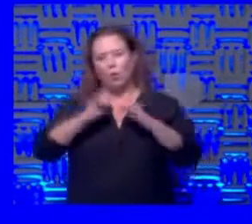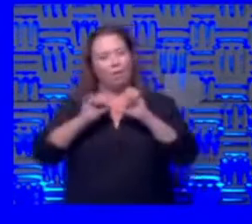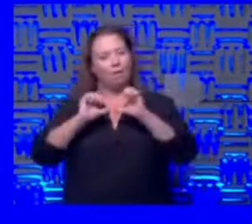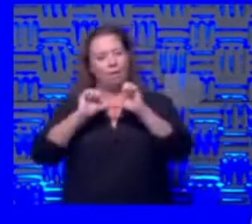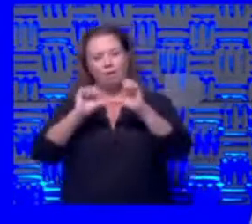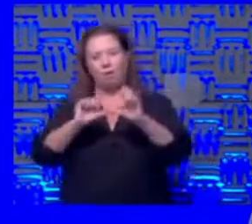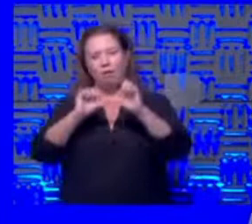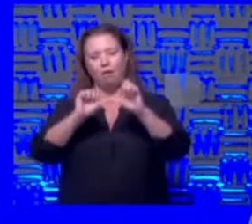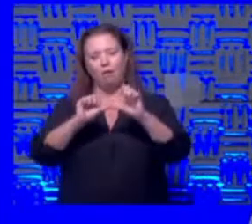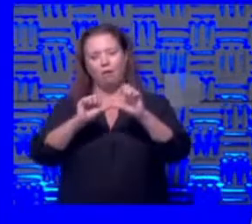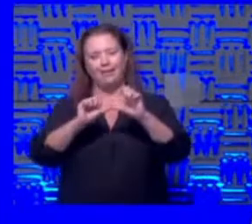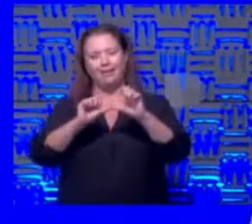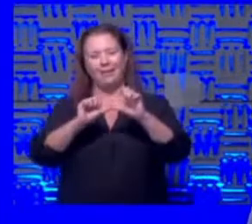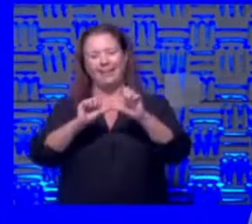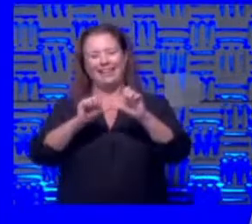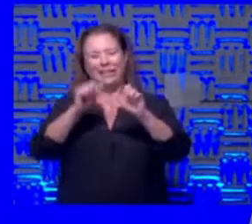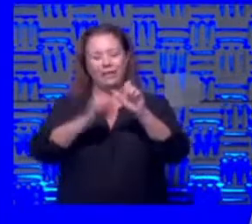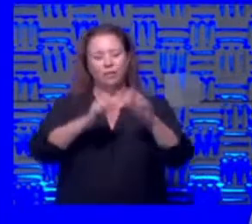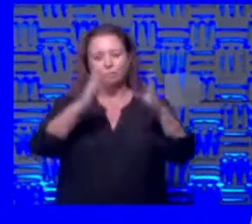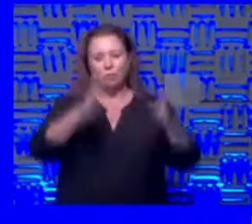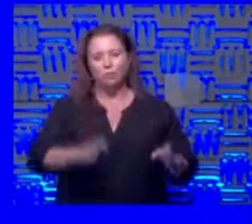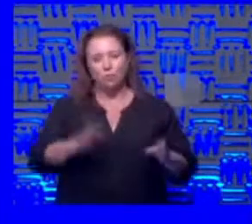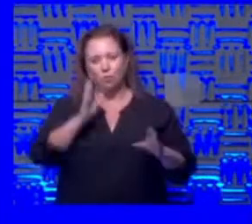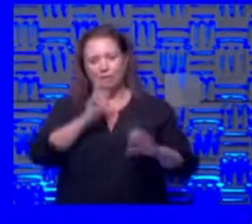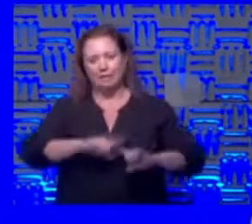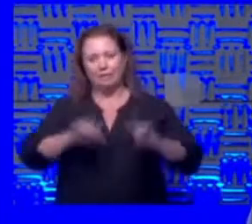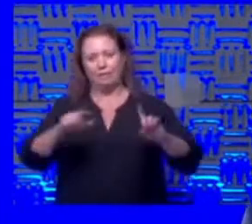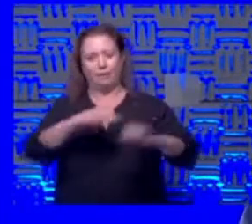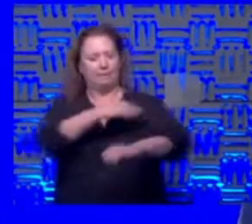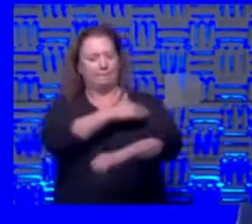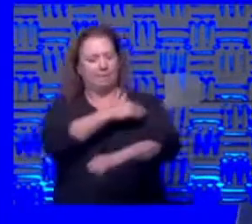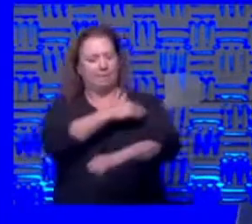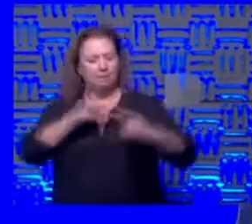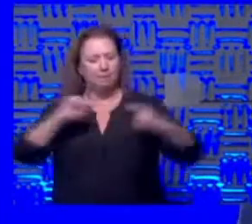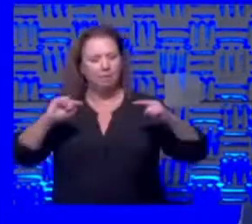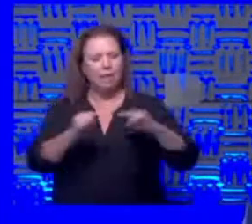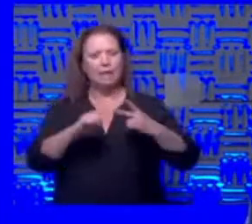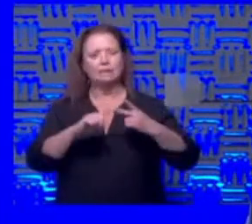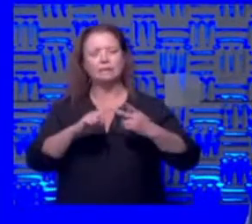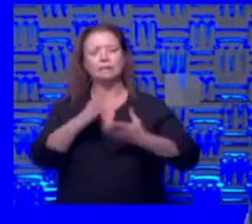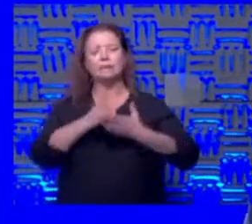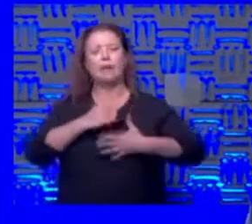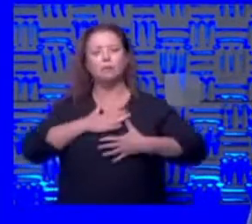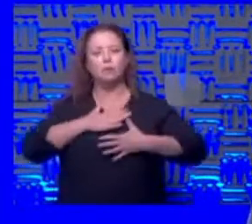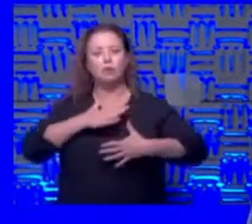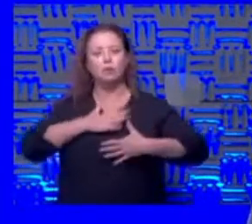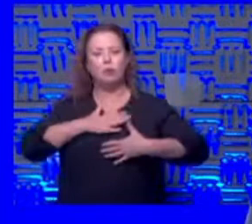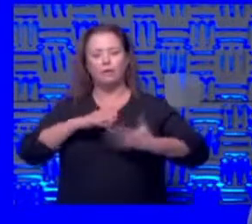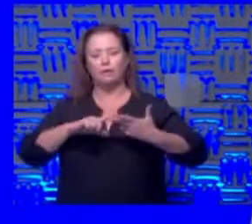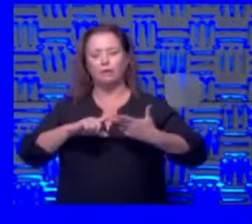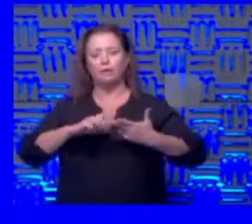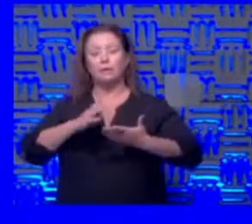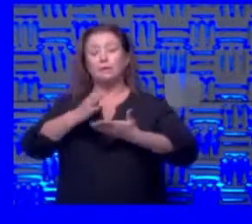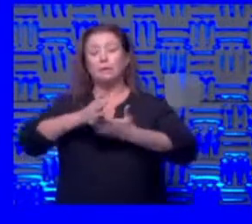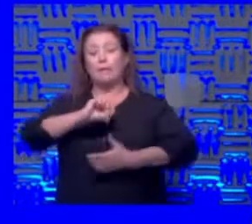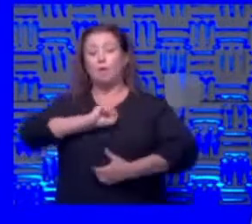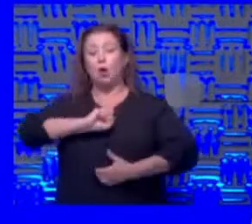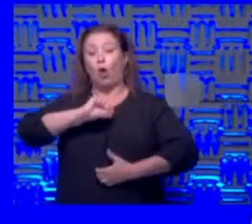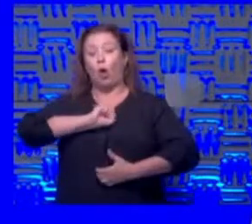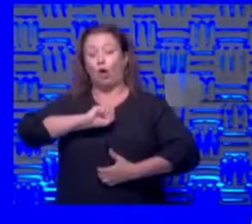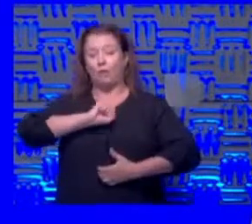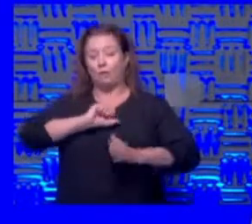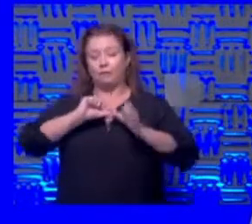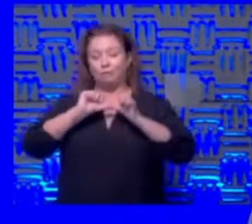every person is going to be different. But muscle aches, or some shortness of breath, or some cough can probably